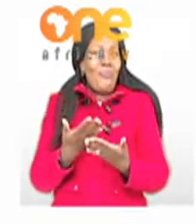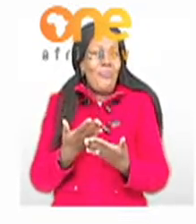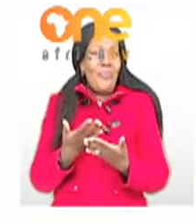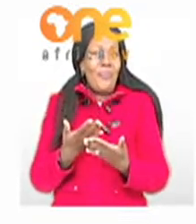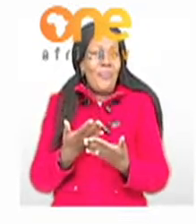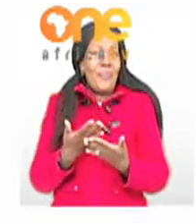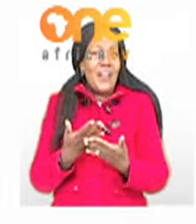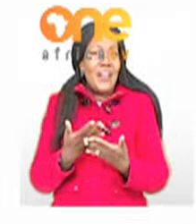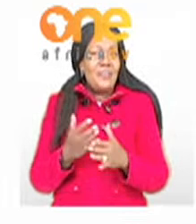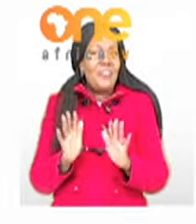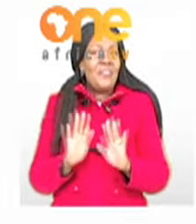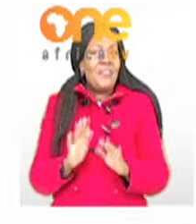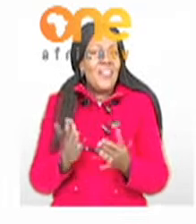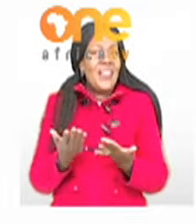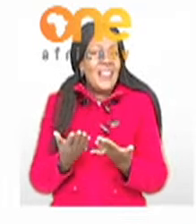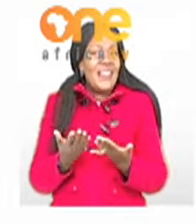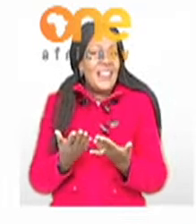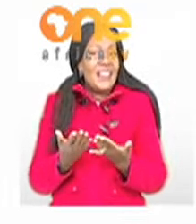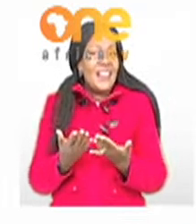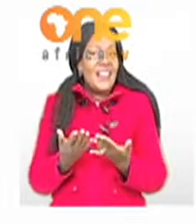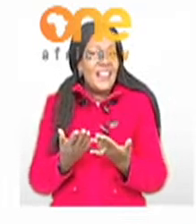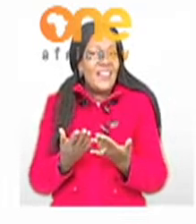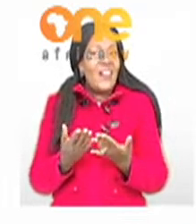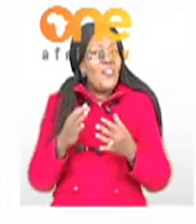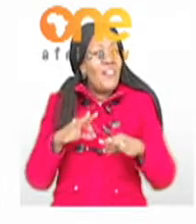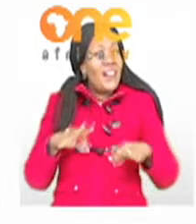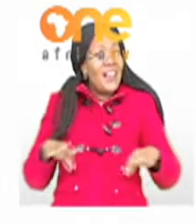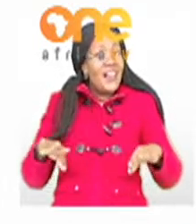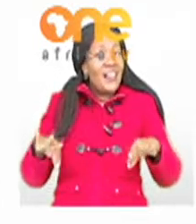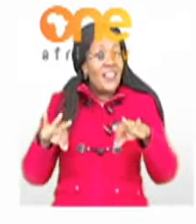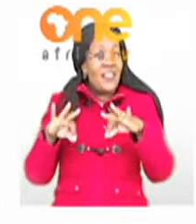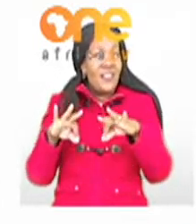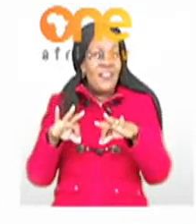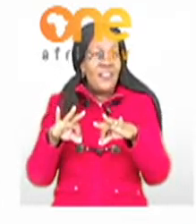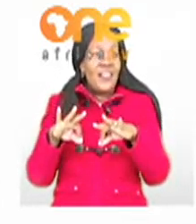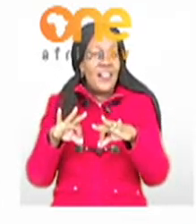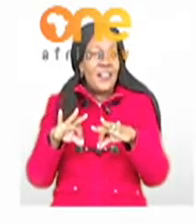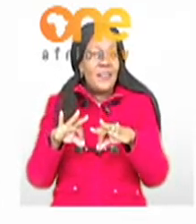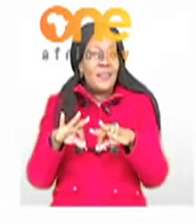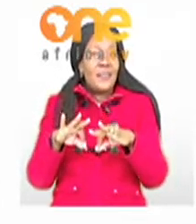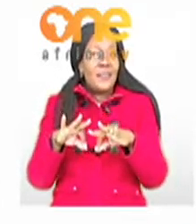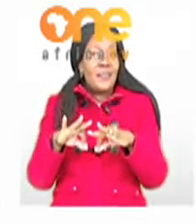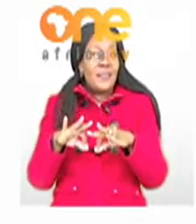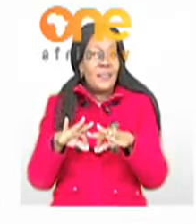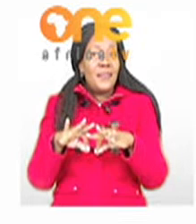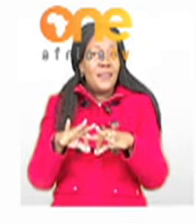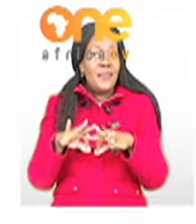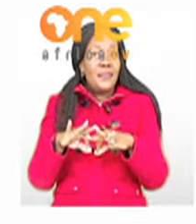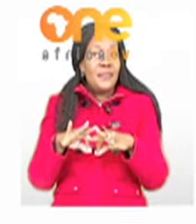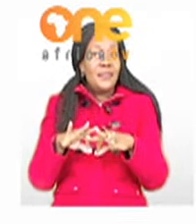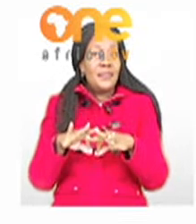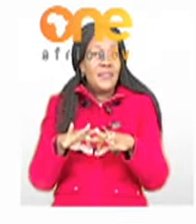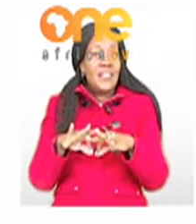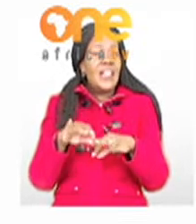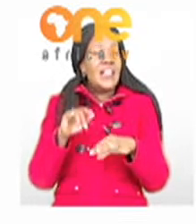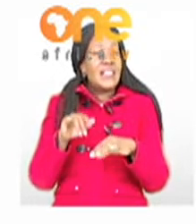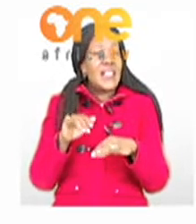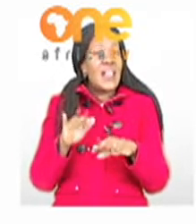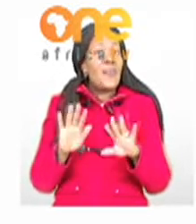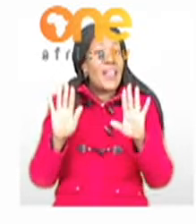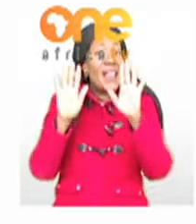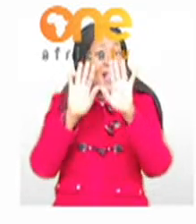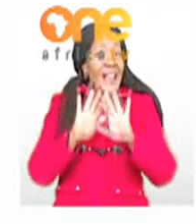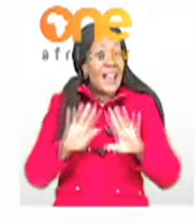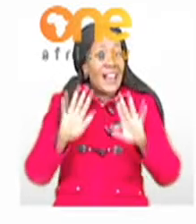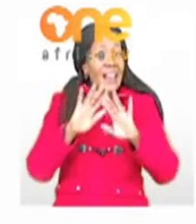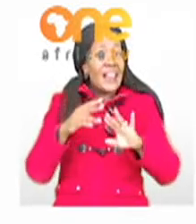lamb? We find it on the farm. It says color in the